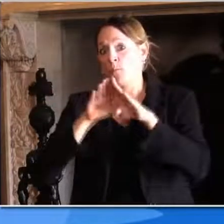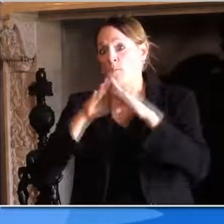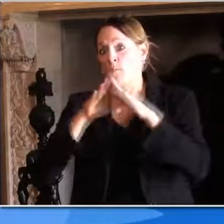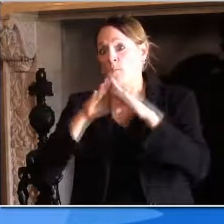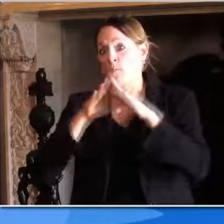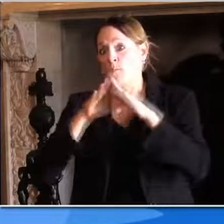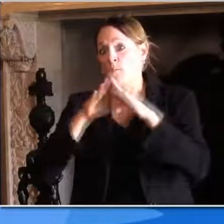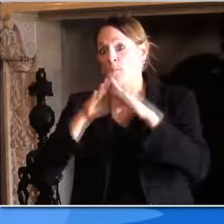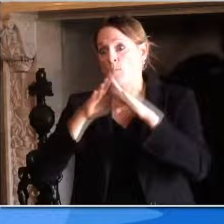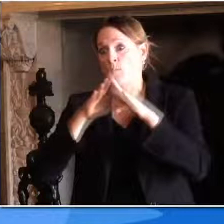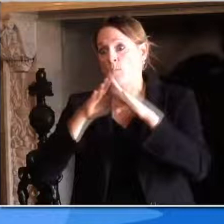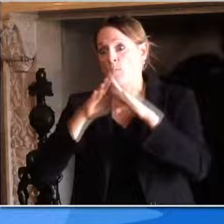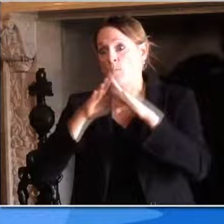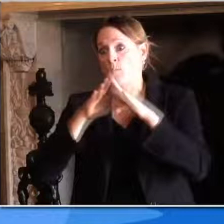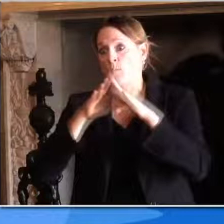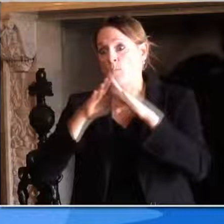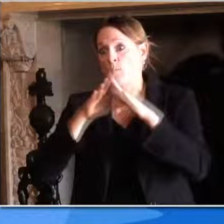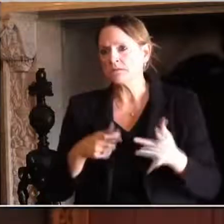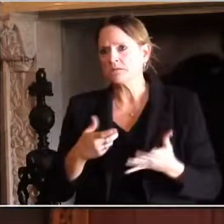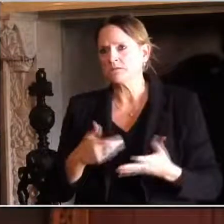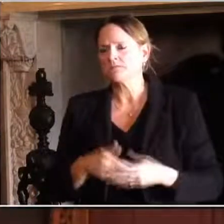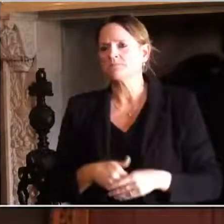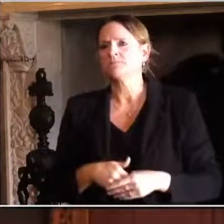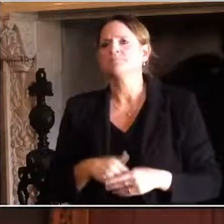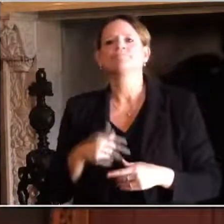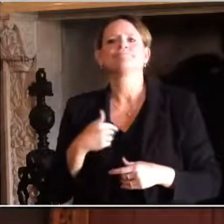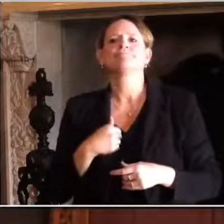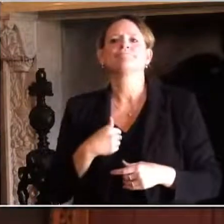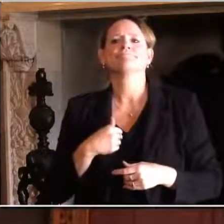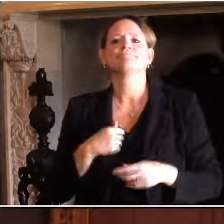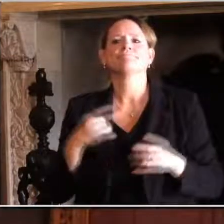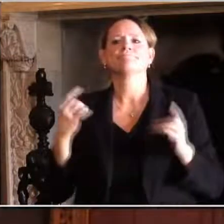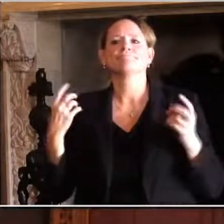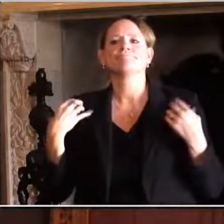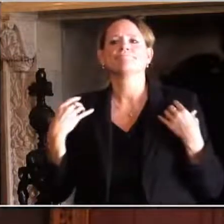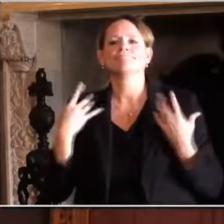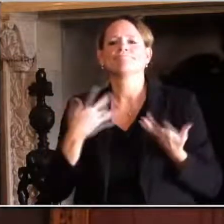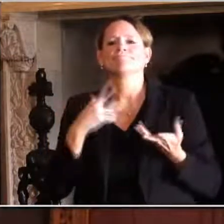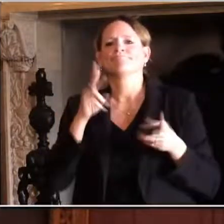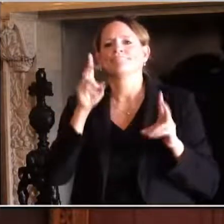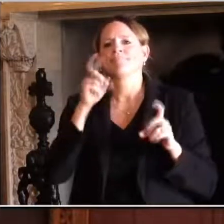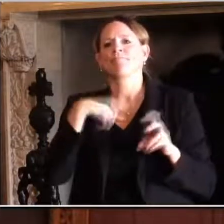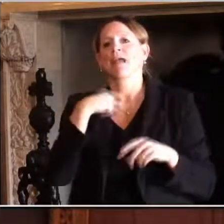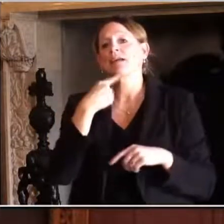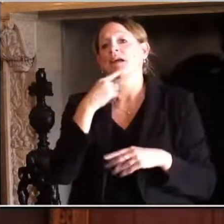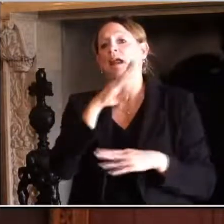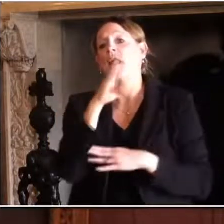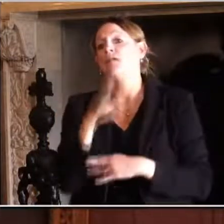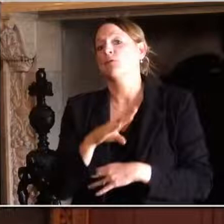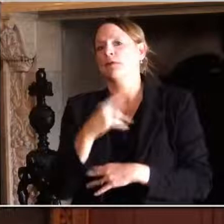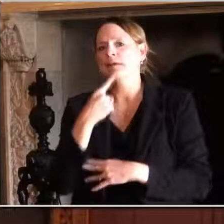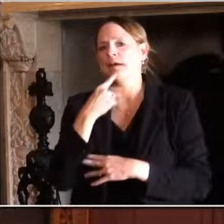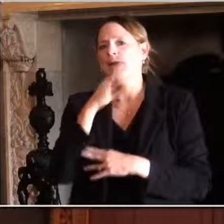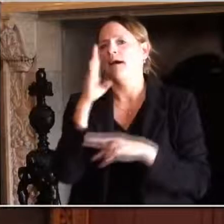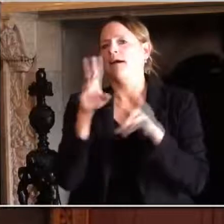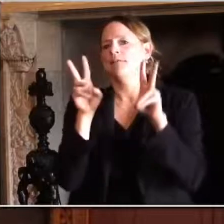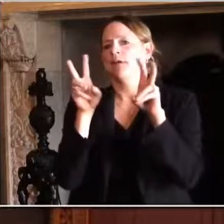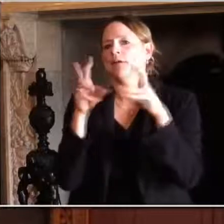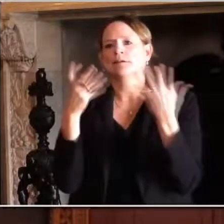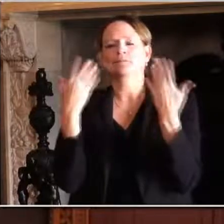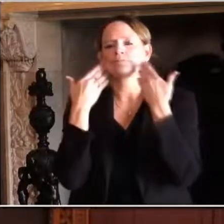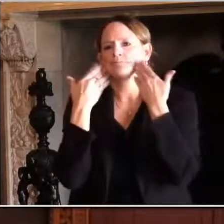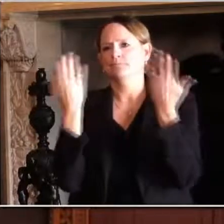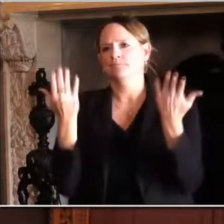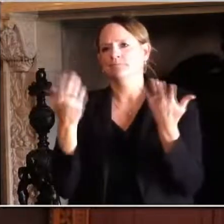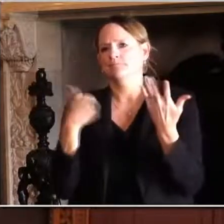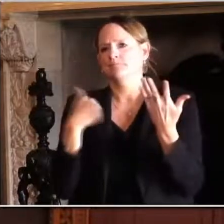You never say never in this world, but I have been following decision making in our